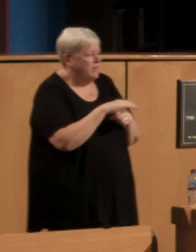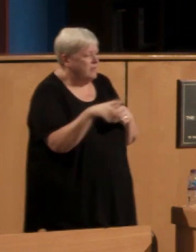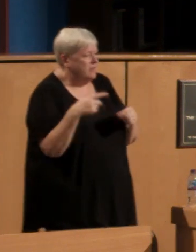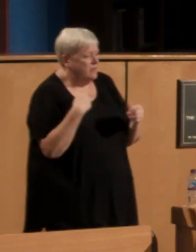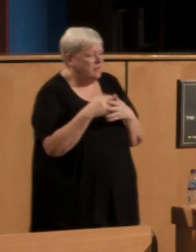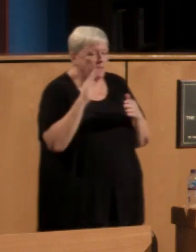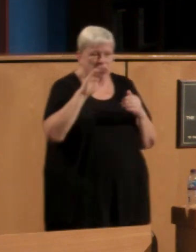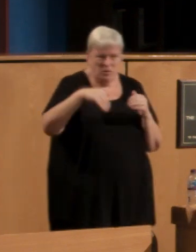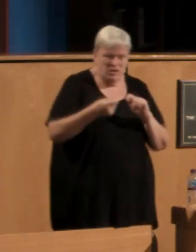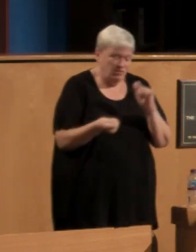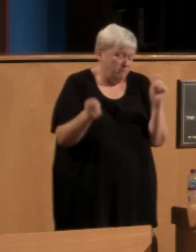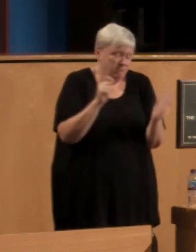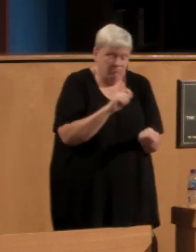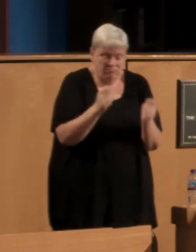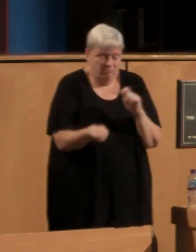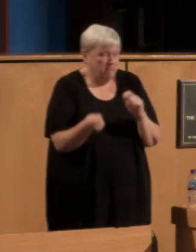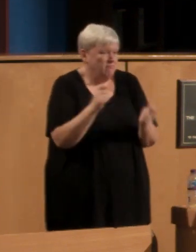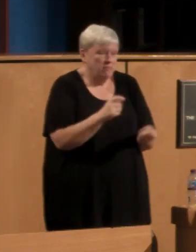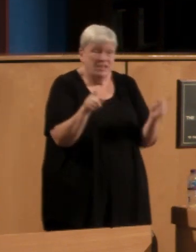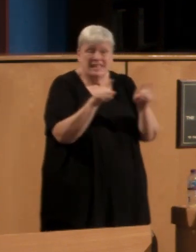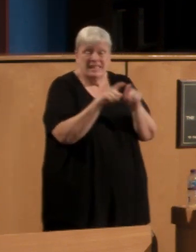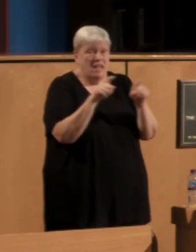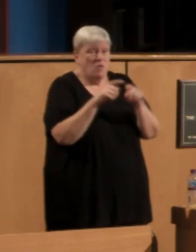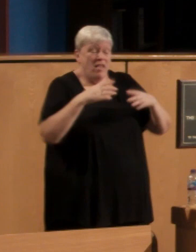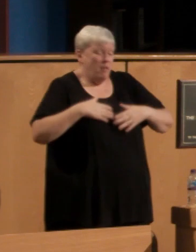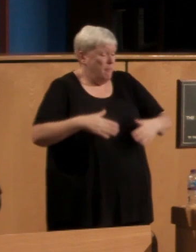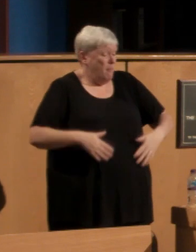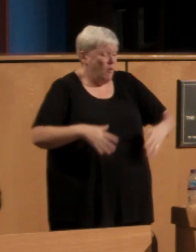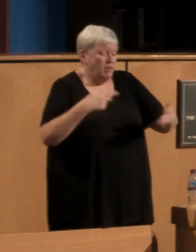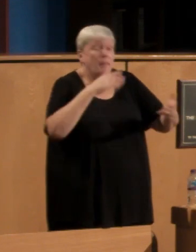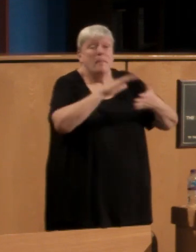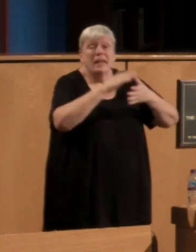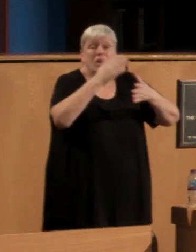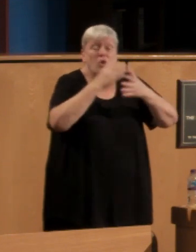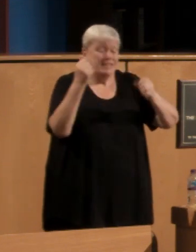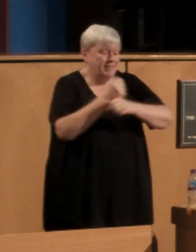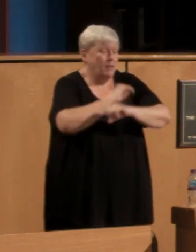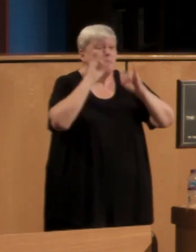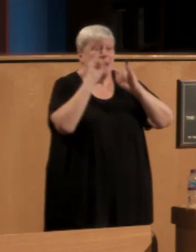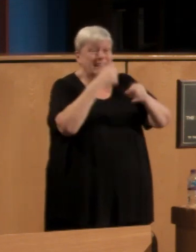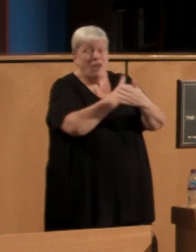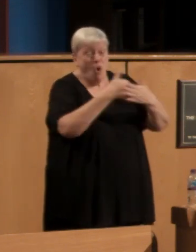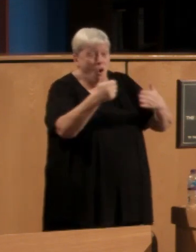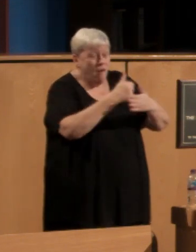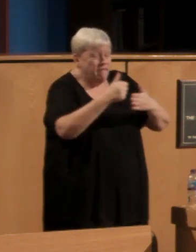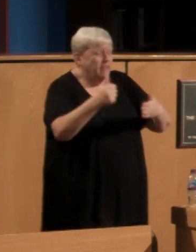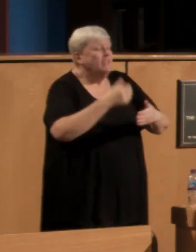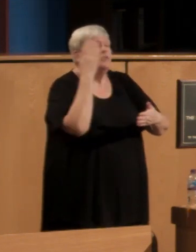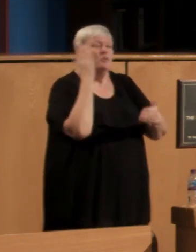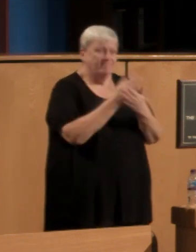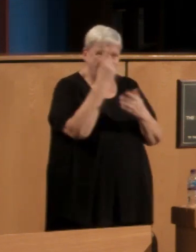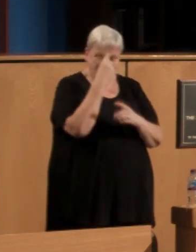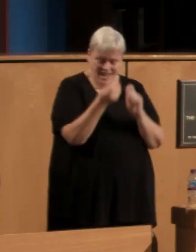queerness, where you can flip it. I think you can do the exact same, and even more so because it's done so badly so often. There's so much space to do it really well and